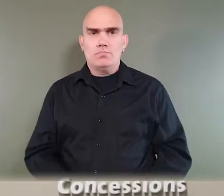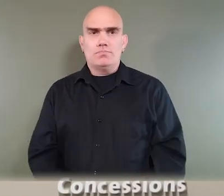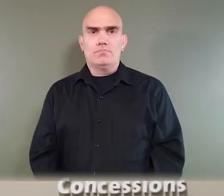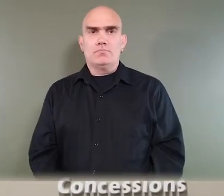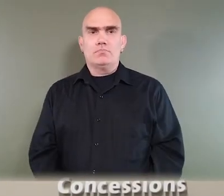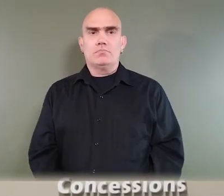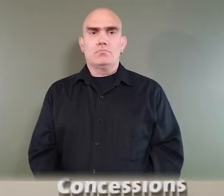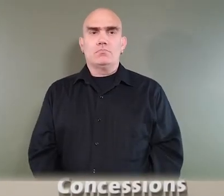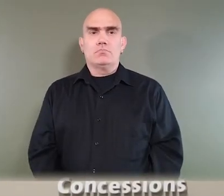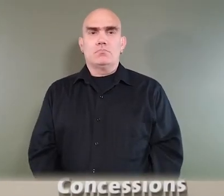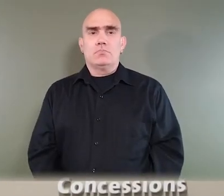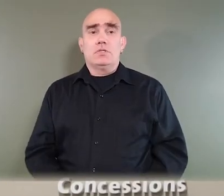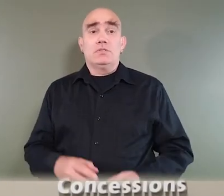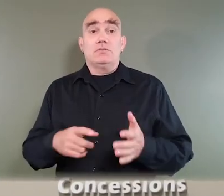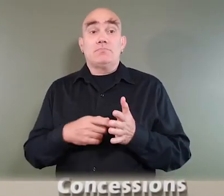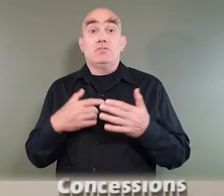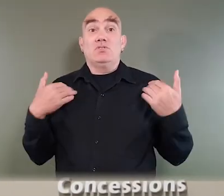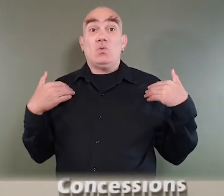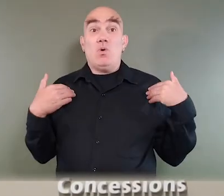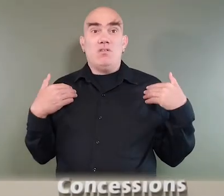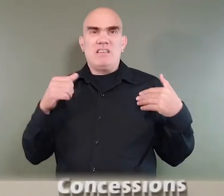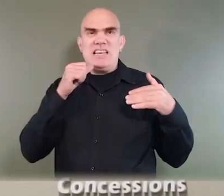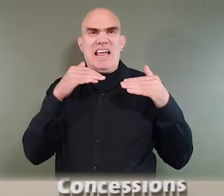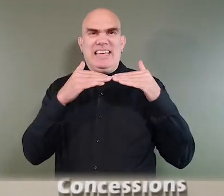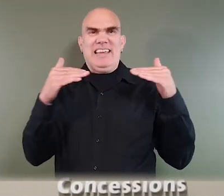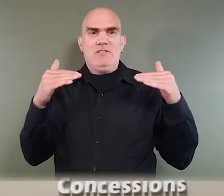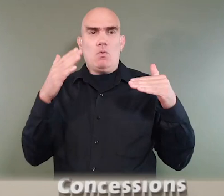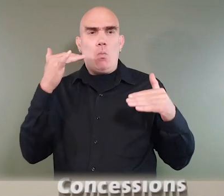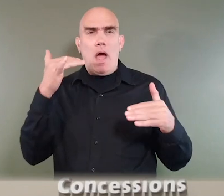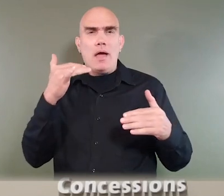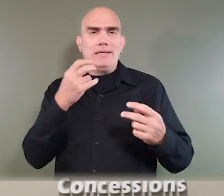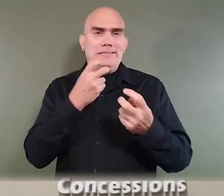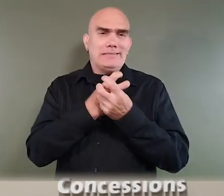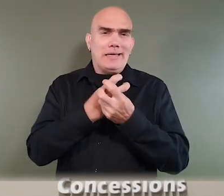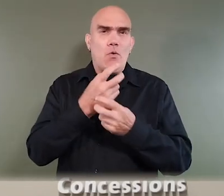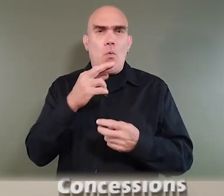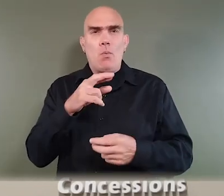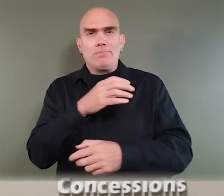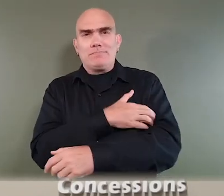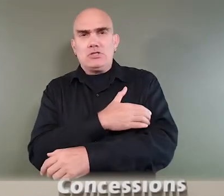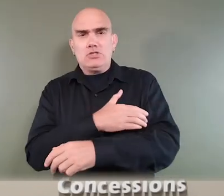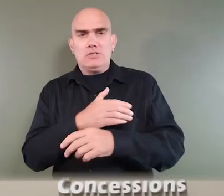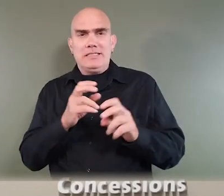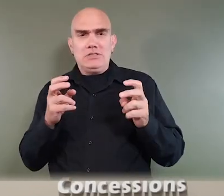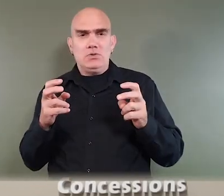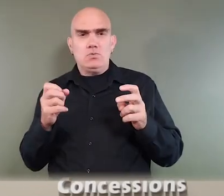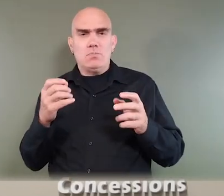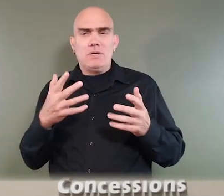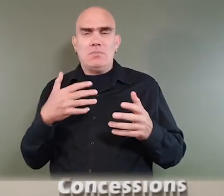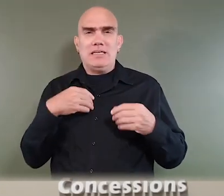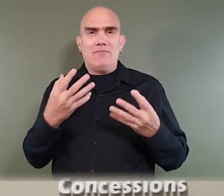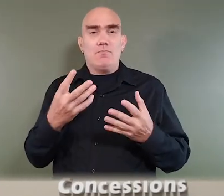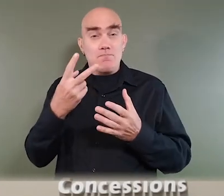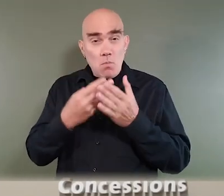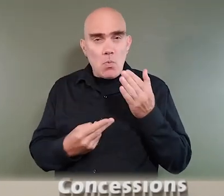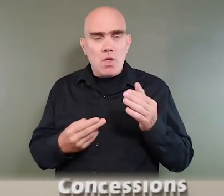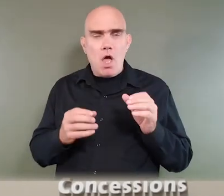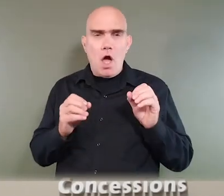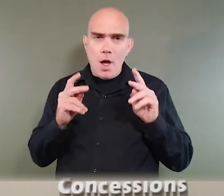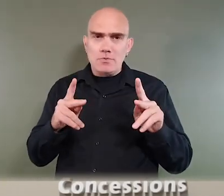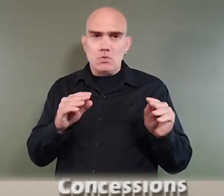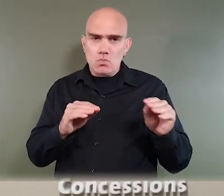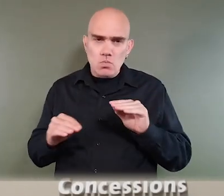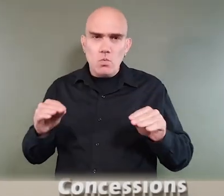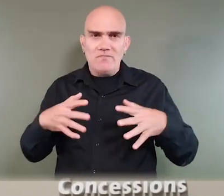Sometimes the shoulders are uneven due to skeletal or muscular issues, so maybe we give them both ample opportunity to